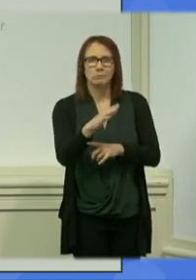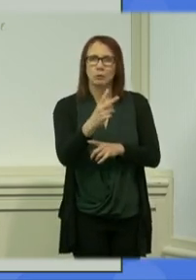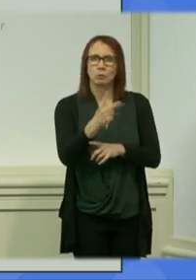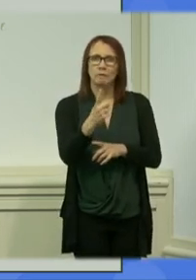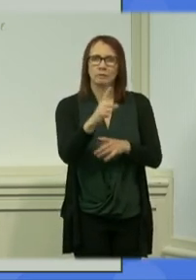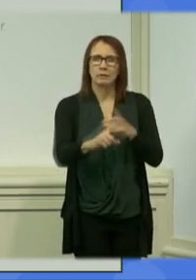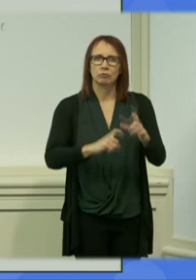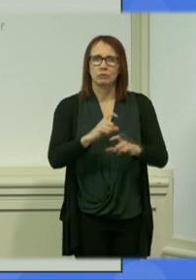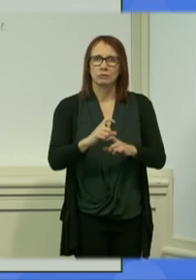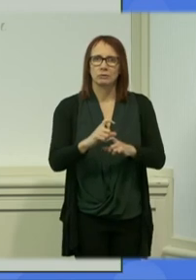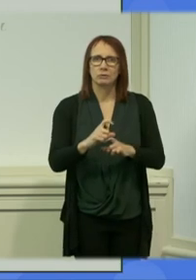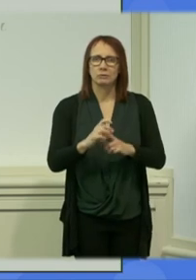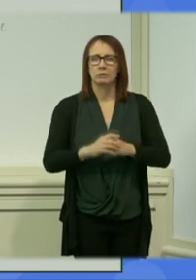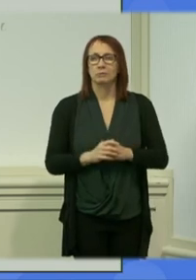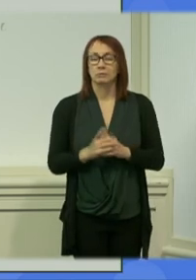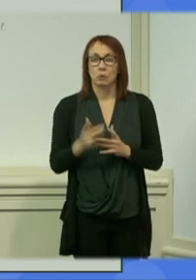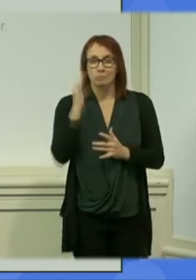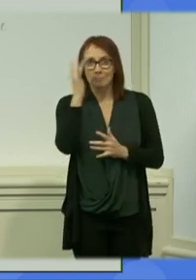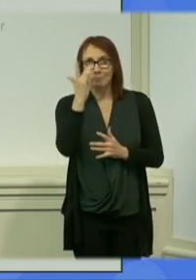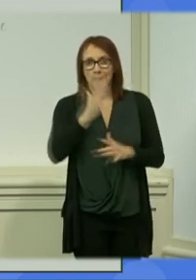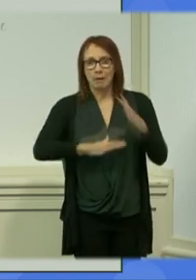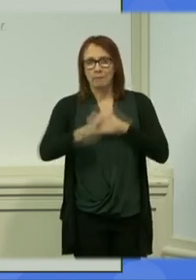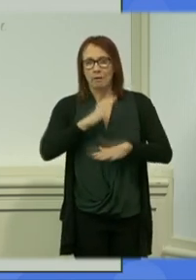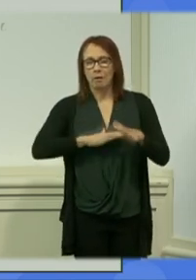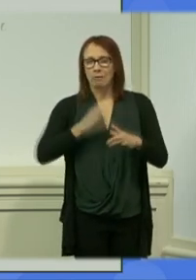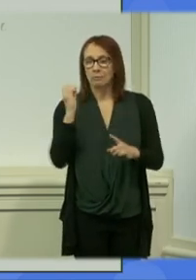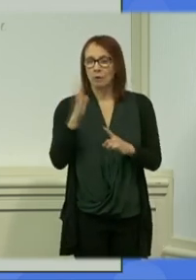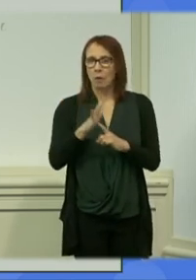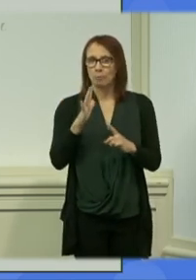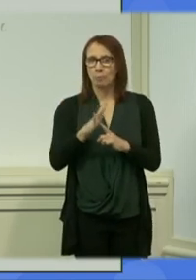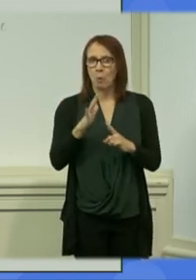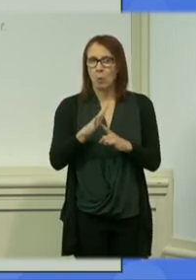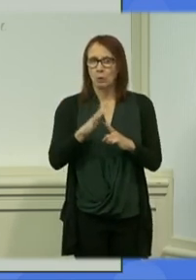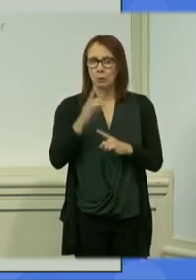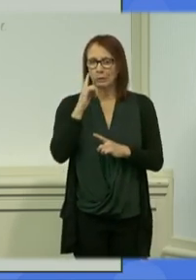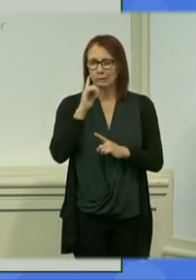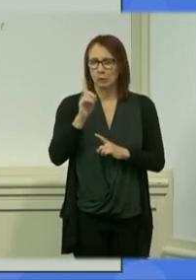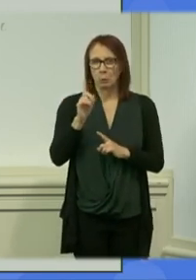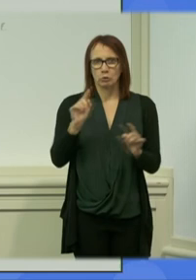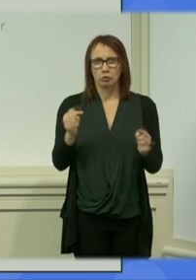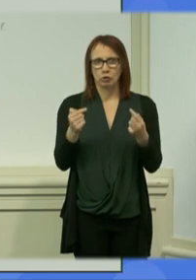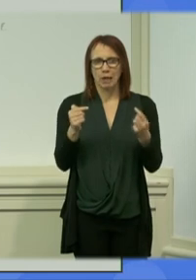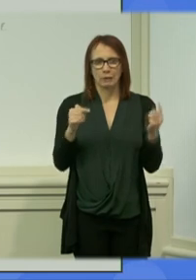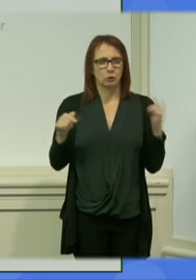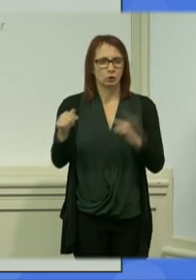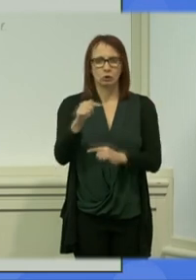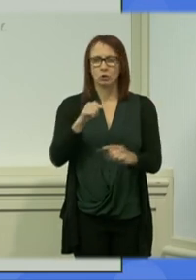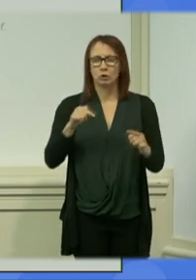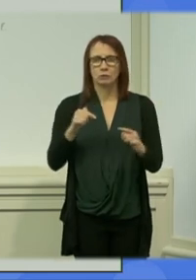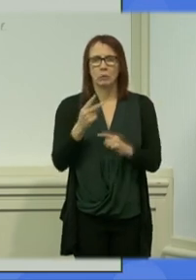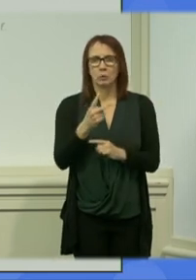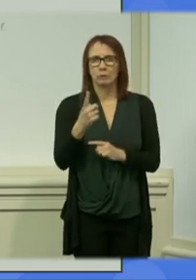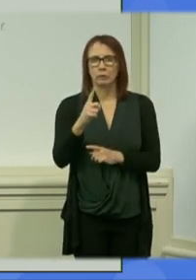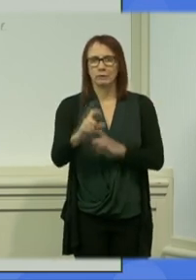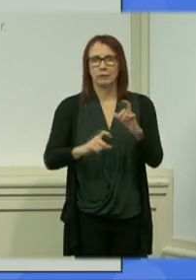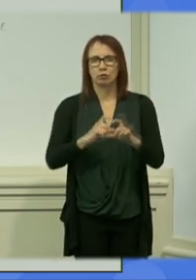So when we're thinking about this in terms of behaviours, it's important just to think about what are the challenges and opportunities that we want to think about in the 21st century,